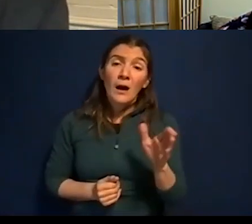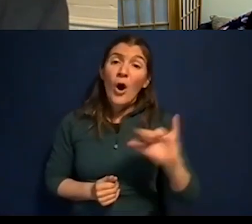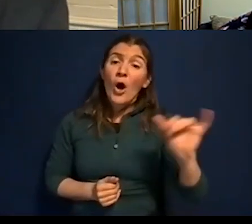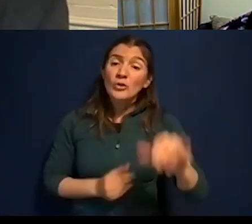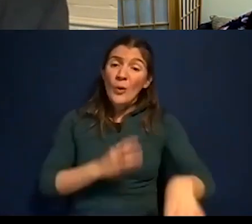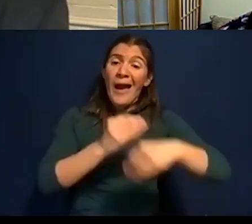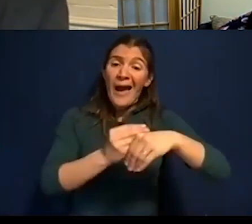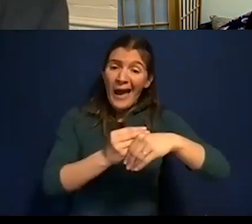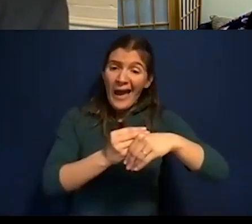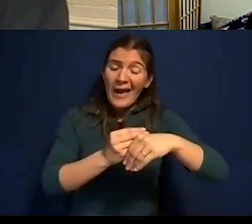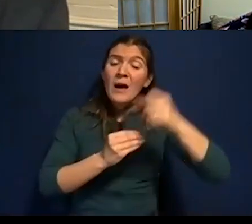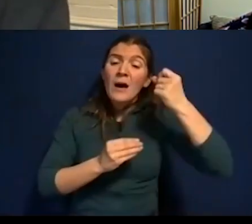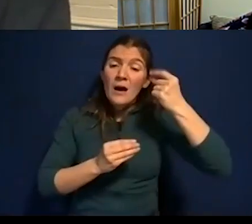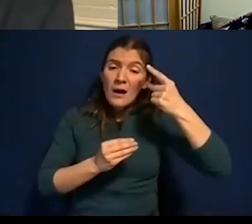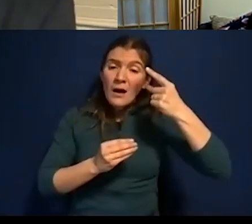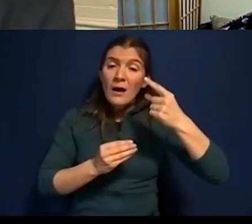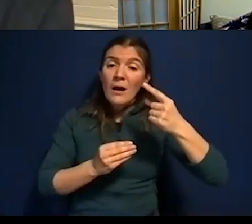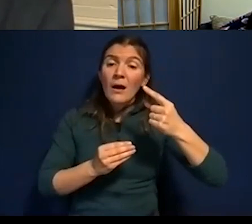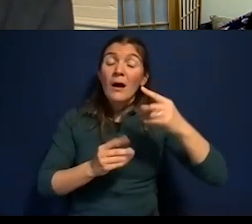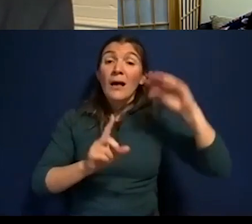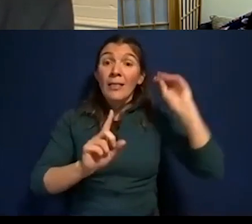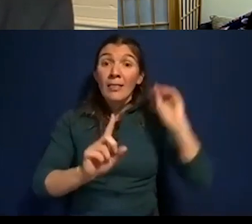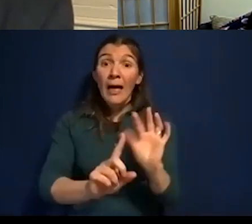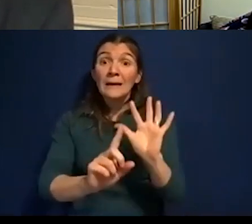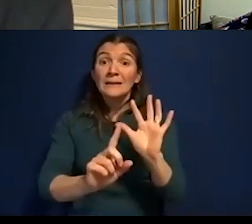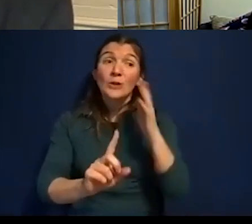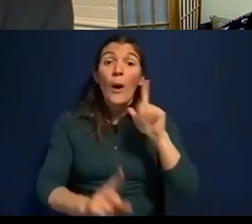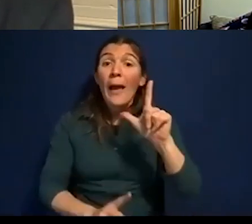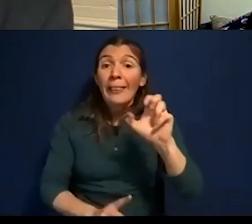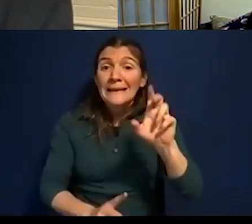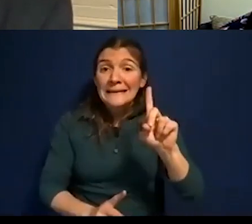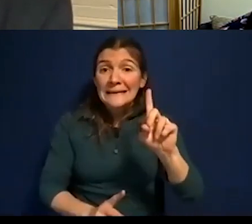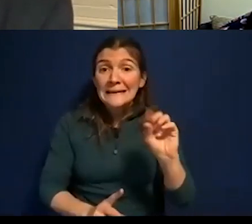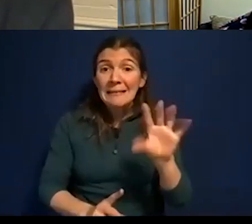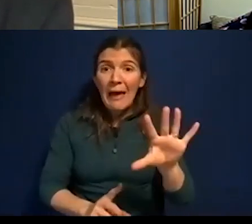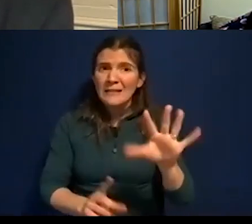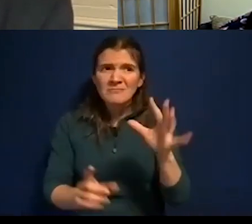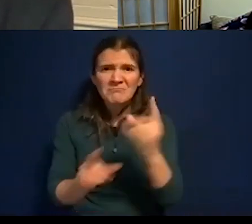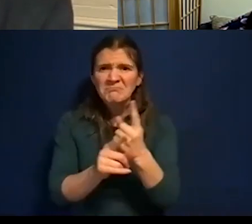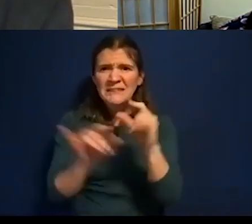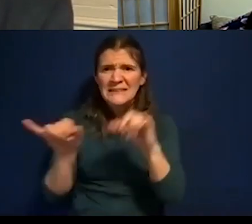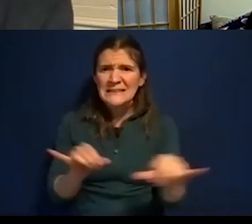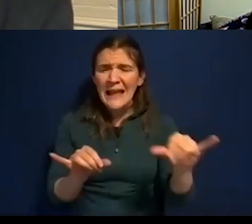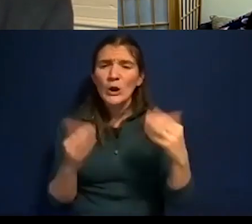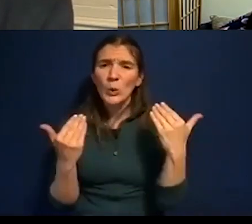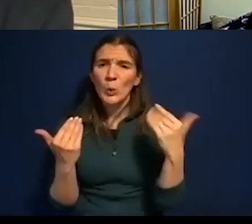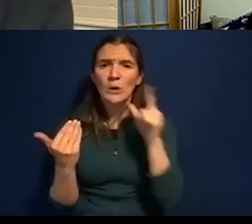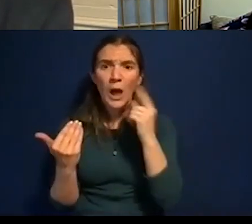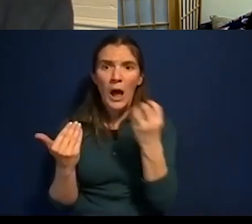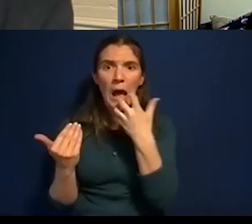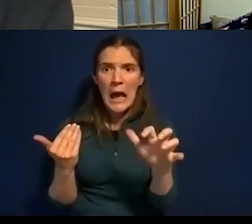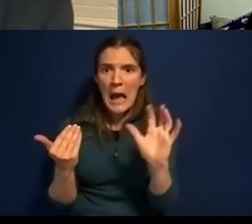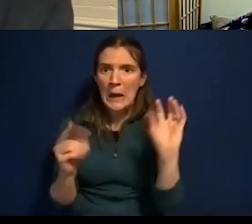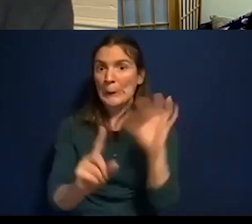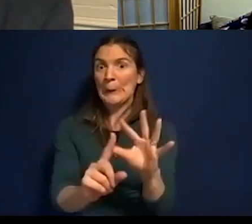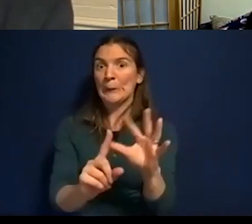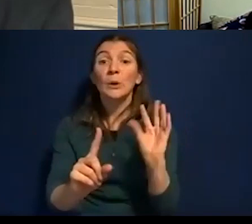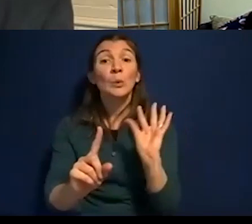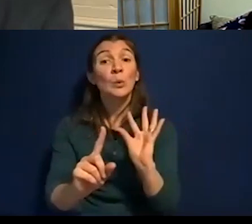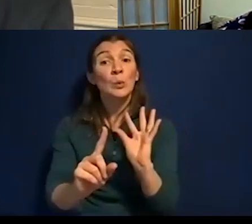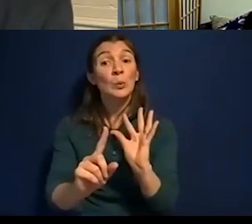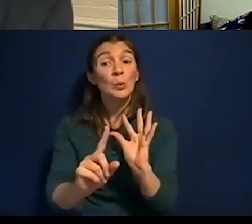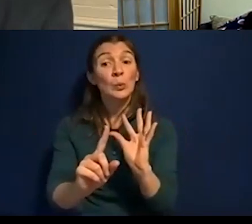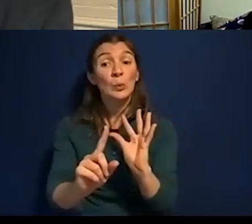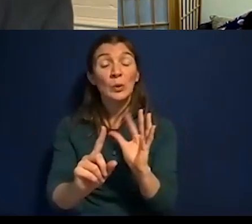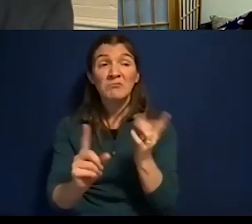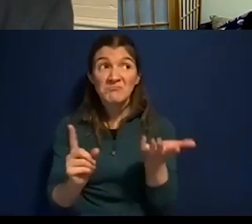insight, the lights on it are standard LED lights, the cool, not the warm version. There's nothing out of the